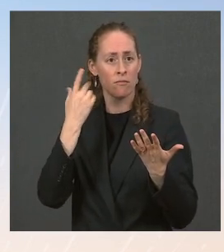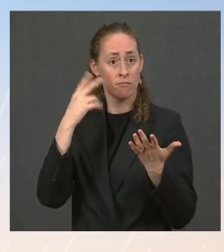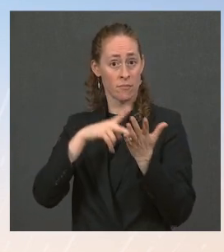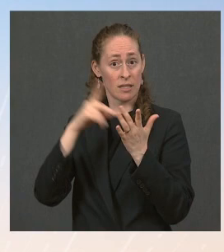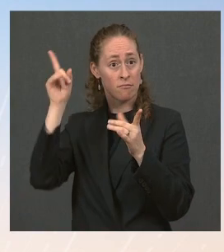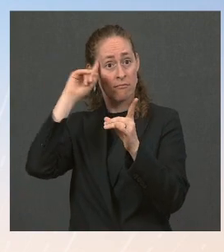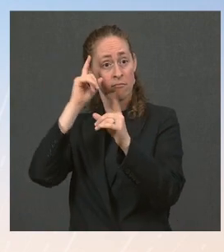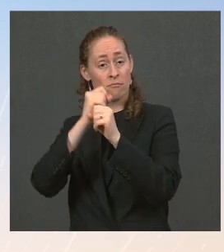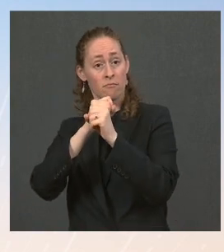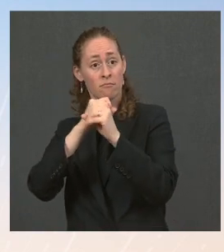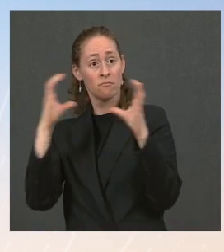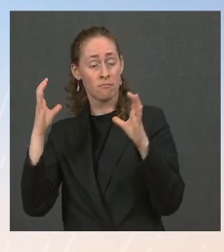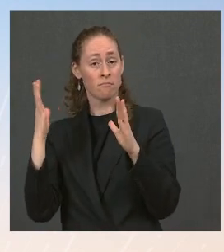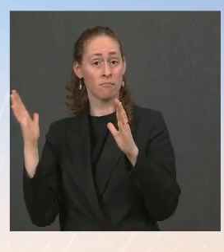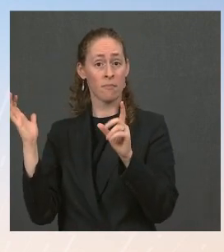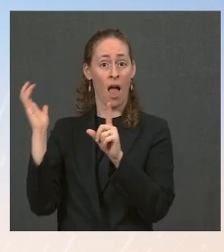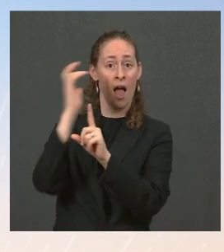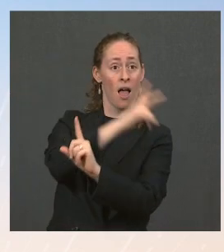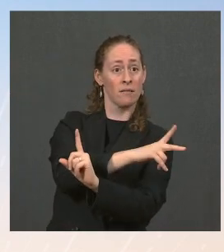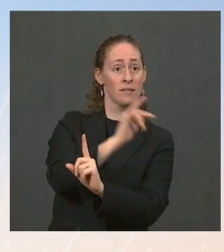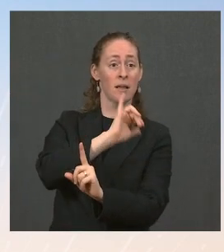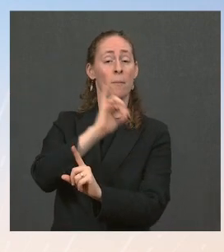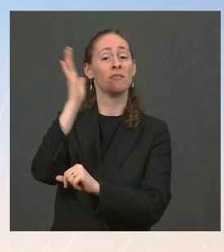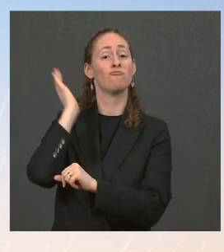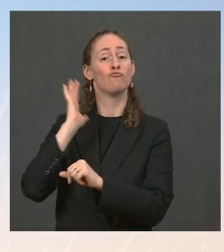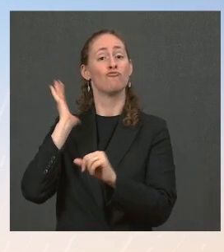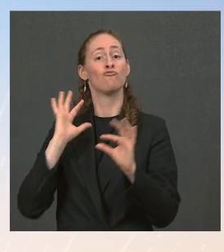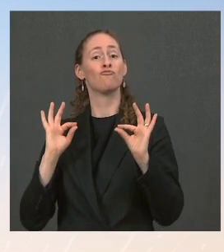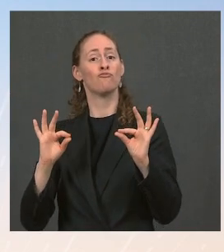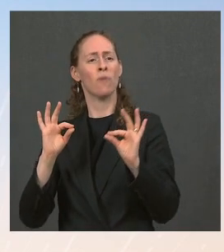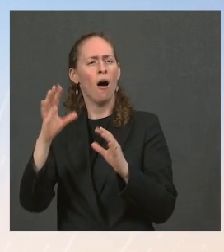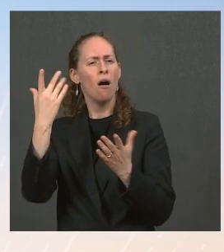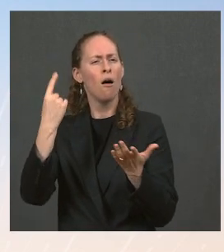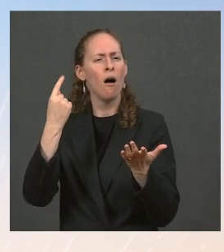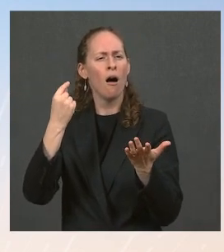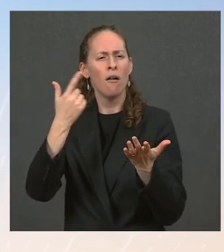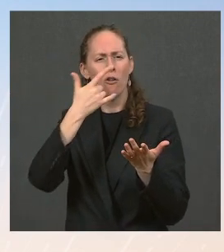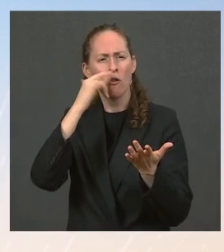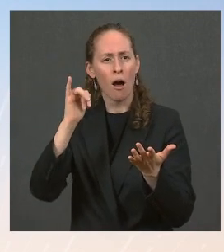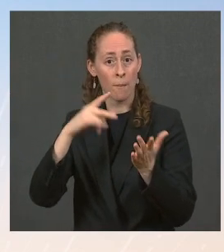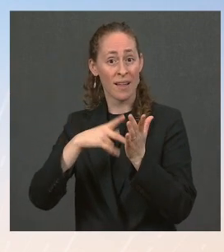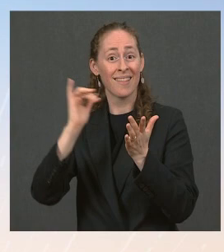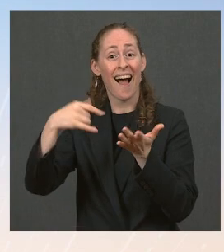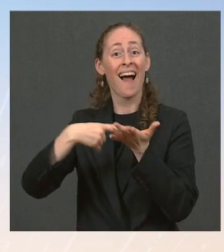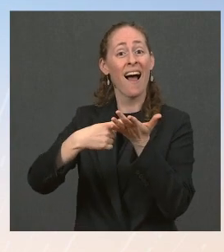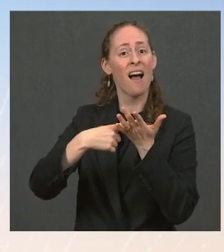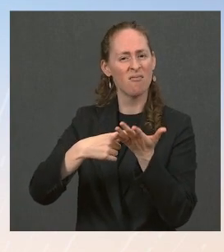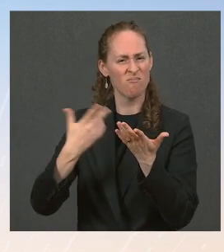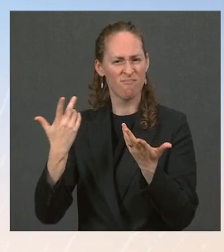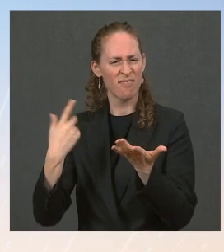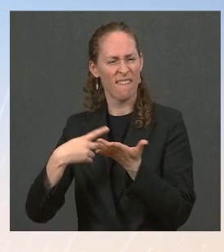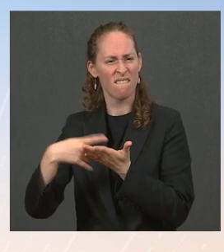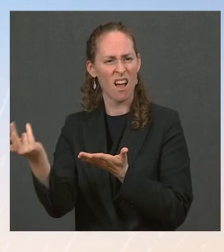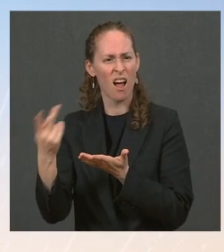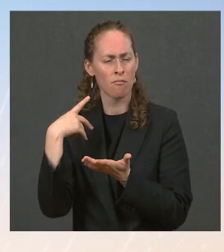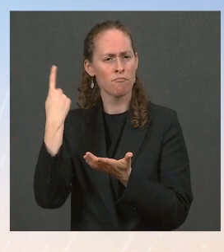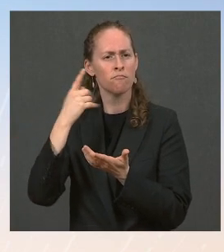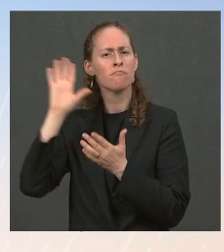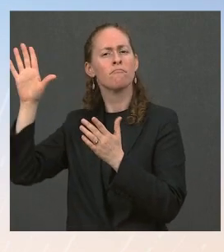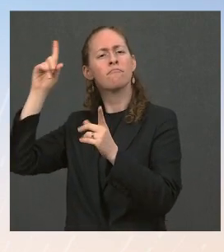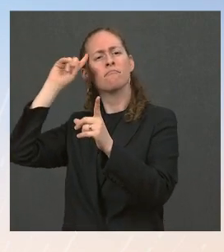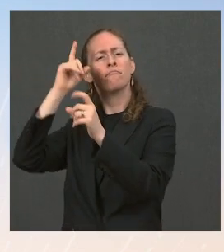things were, where clearly that consultation process failed? Or is the president's vision that you have a new project of some